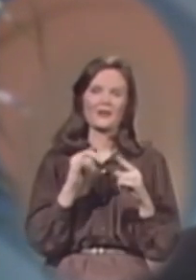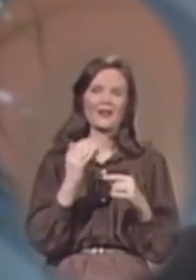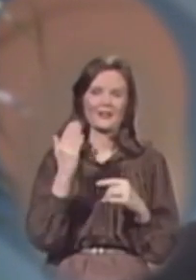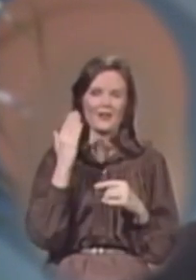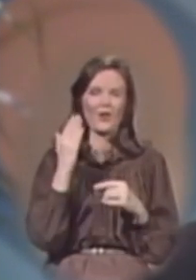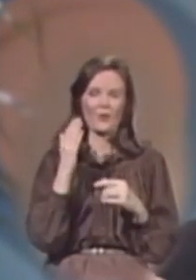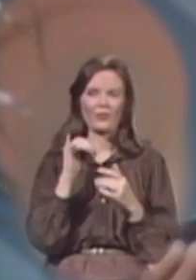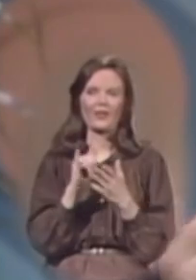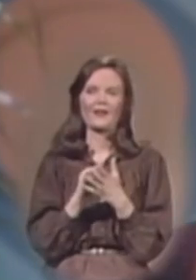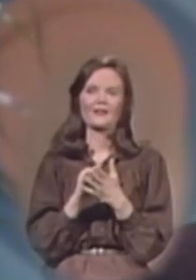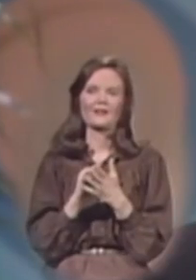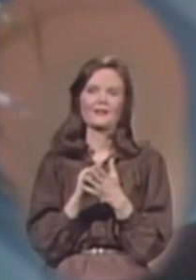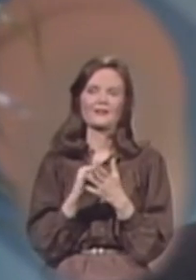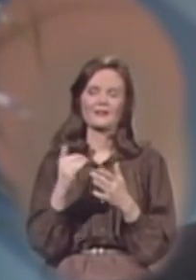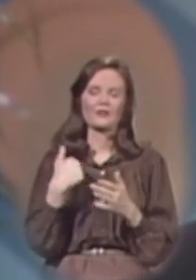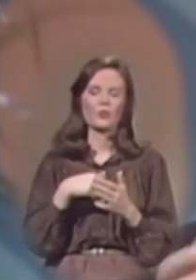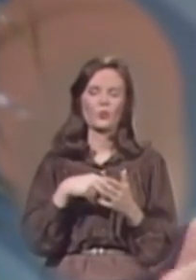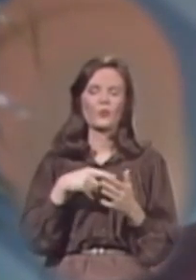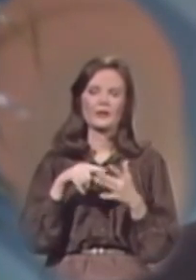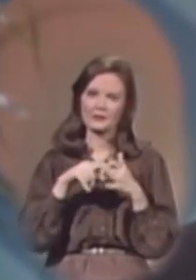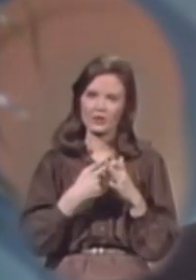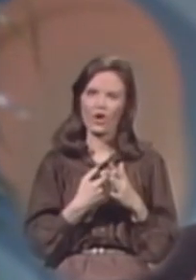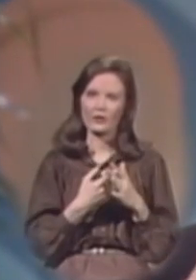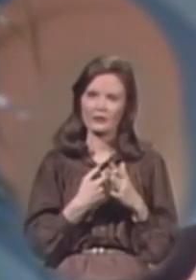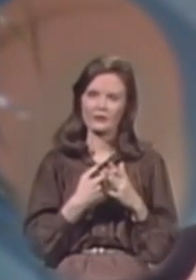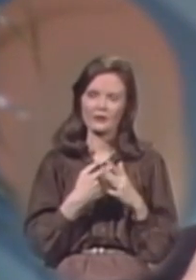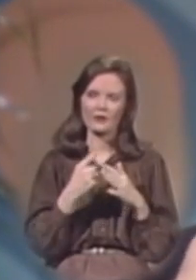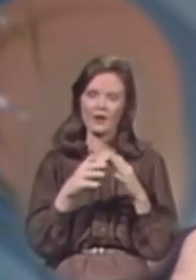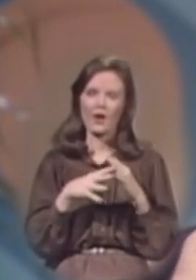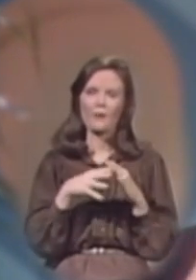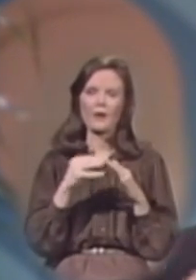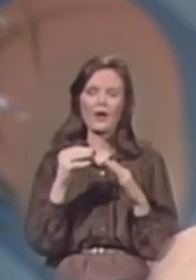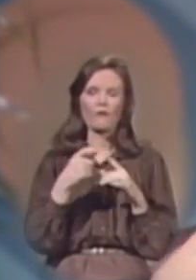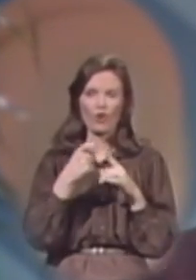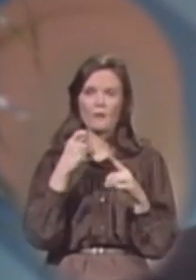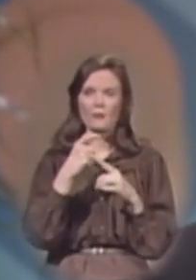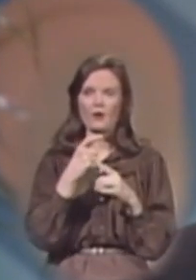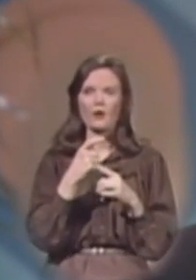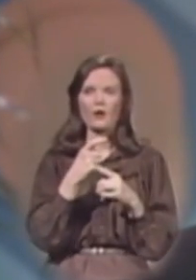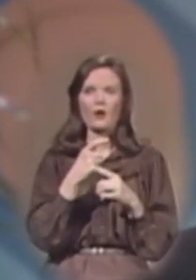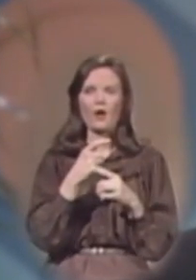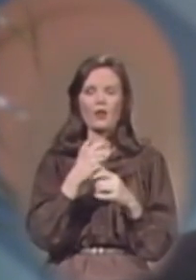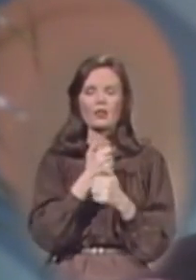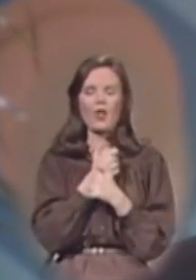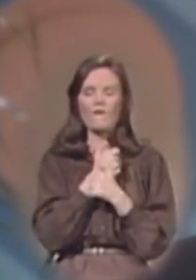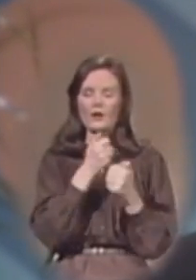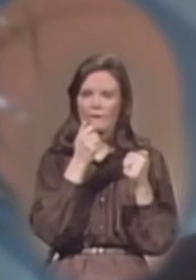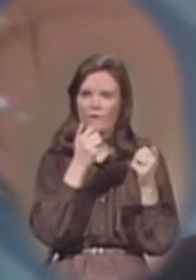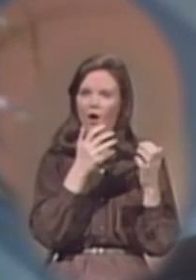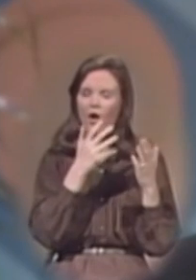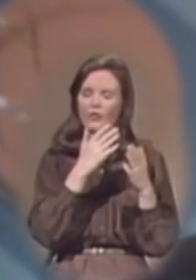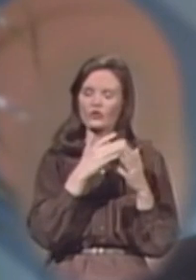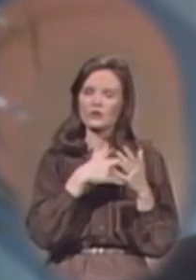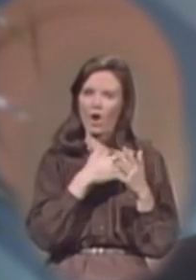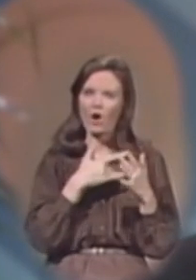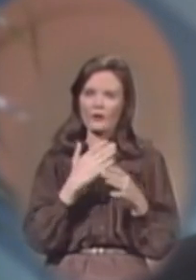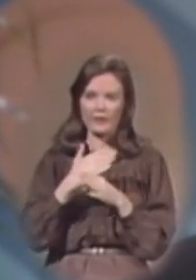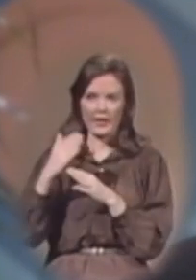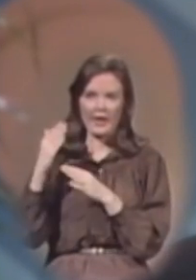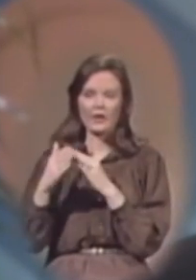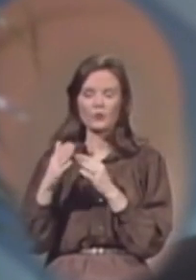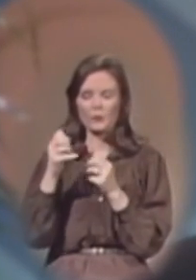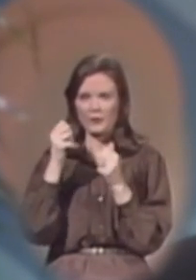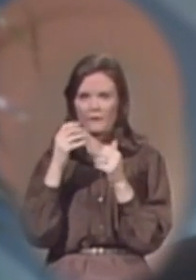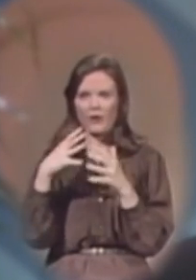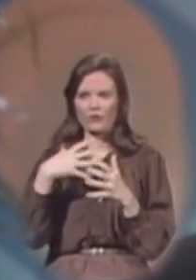I know that we started coming out a loving father's heart, and that the end of our story will be